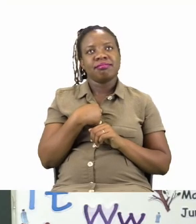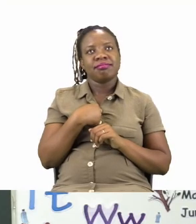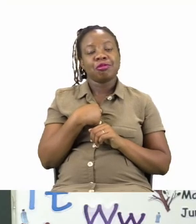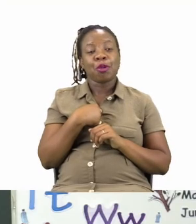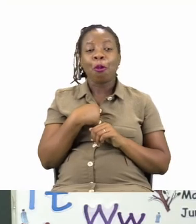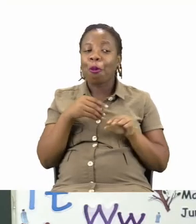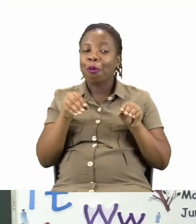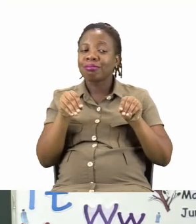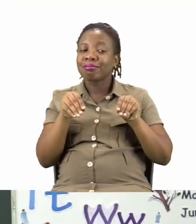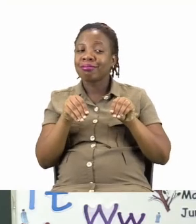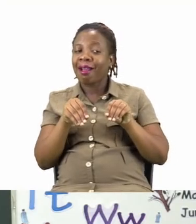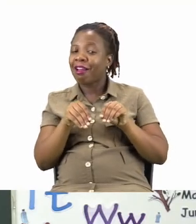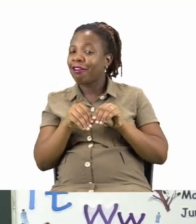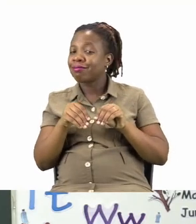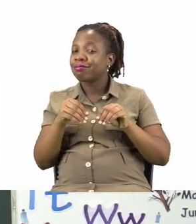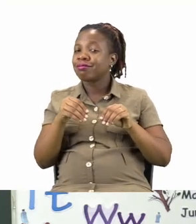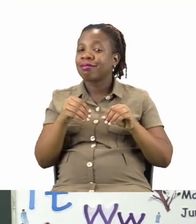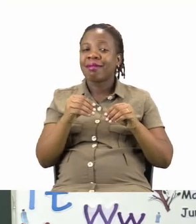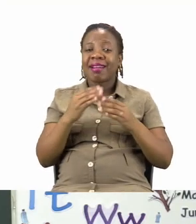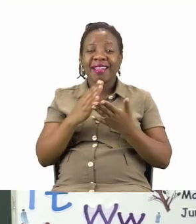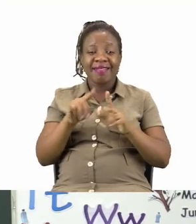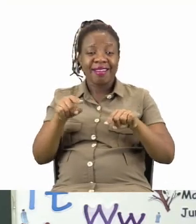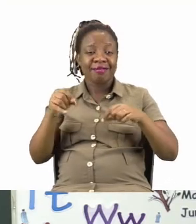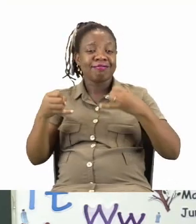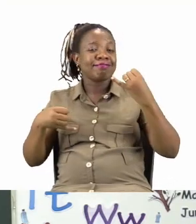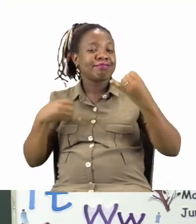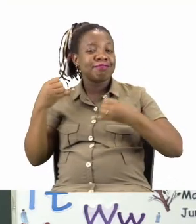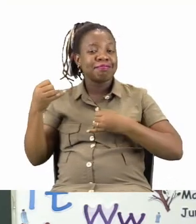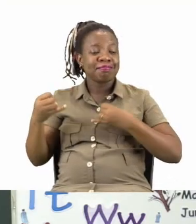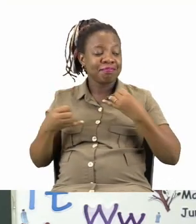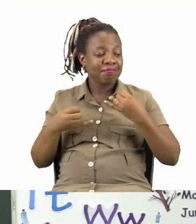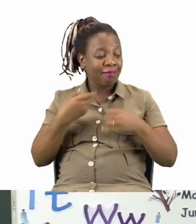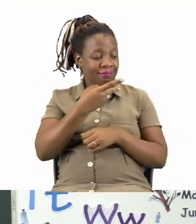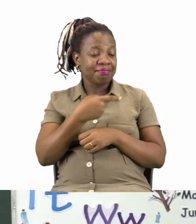fun. So, from us, it is